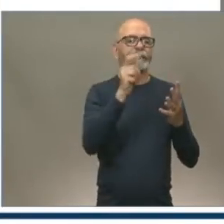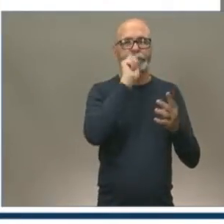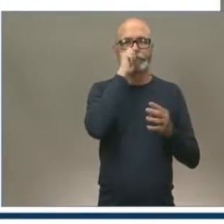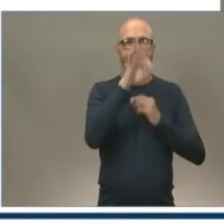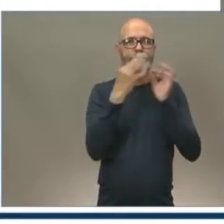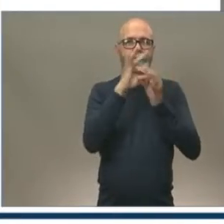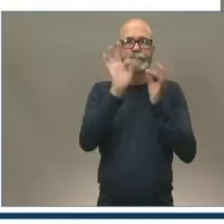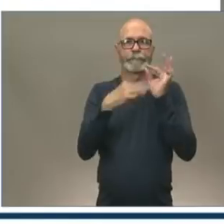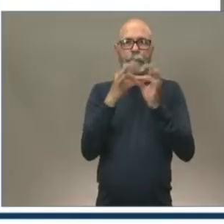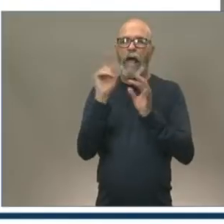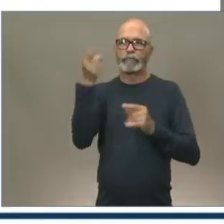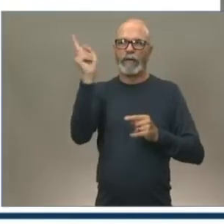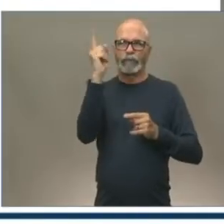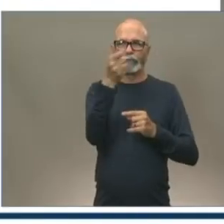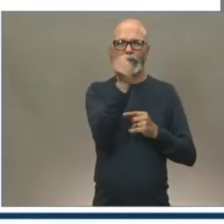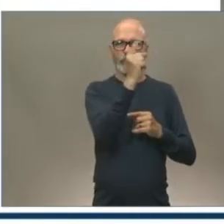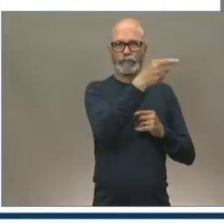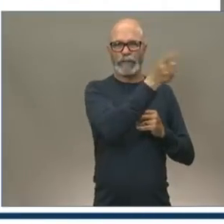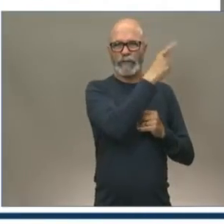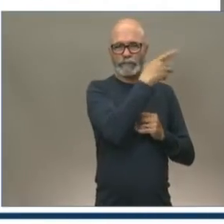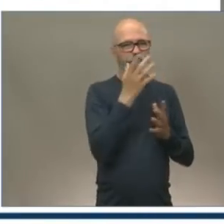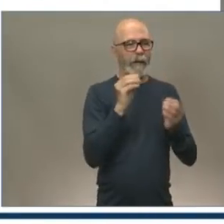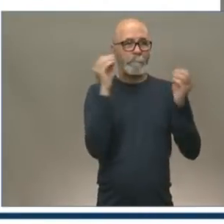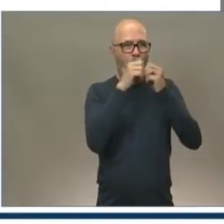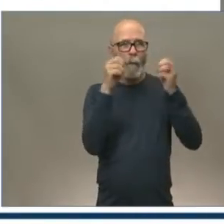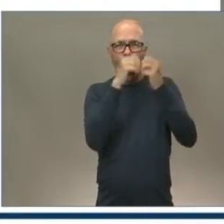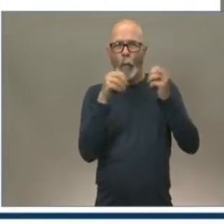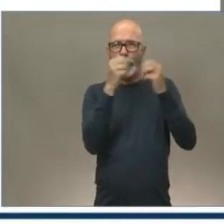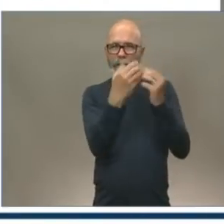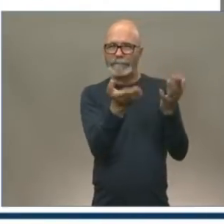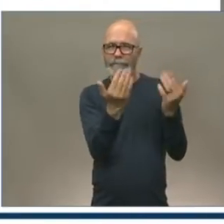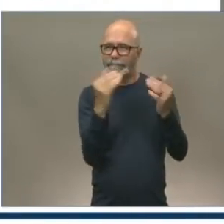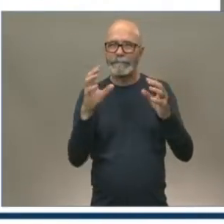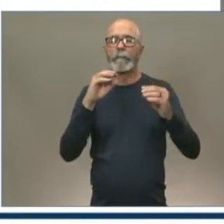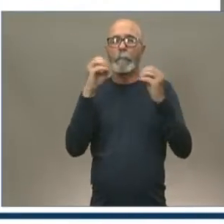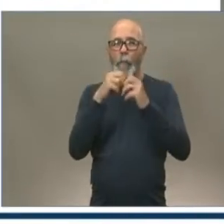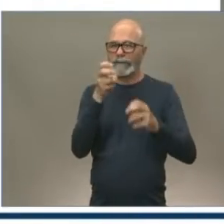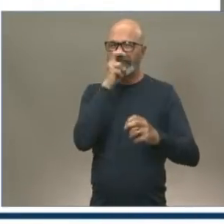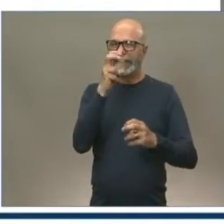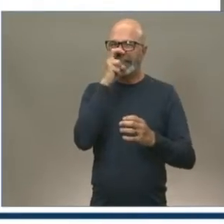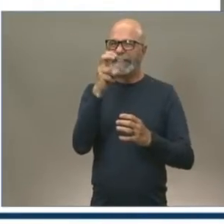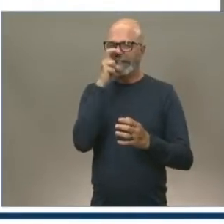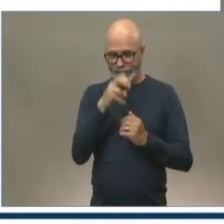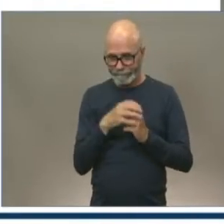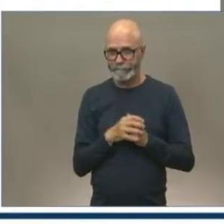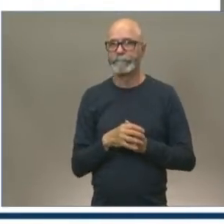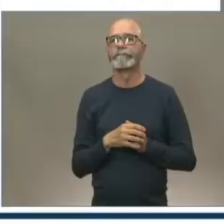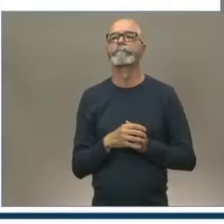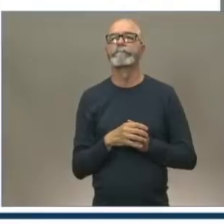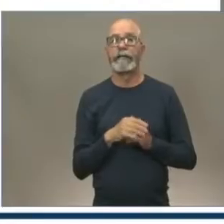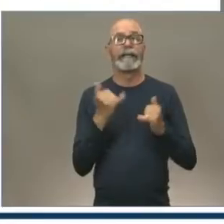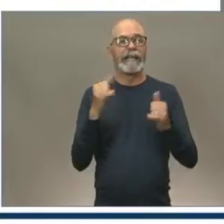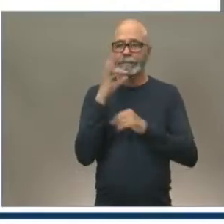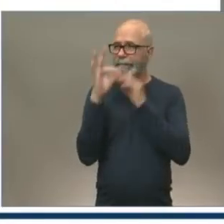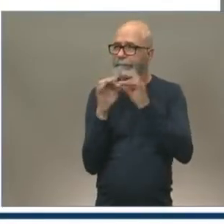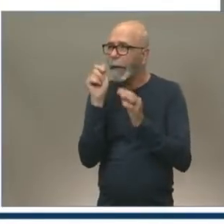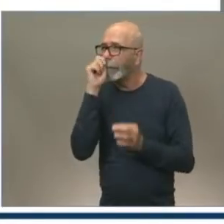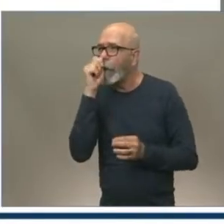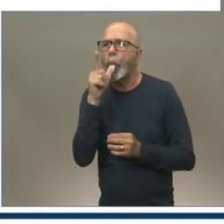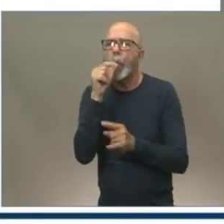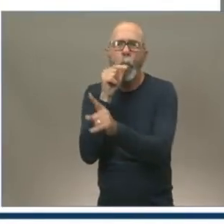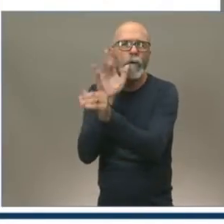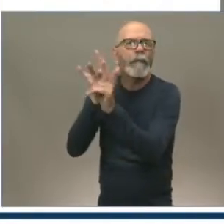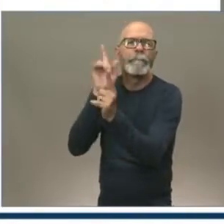stronger action if necessary. In addition to testing of cases and contacts as directed by public